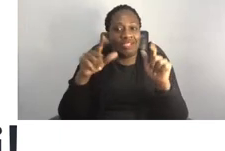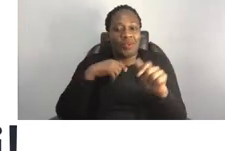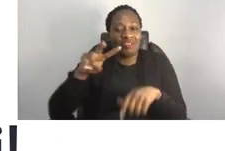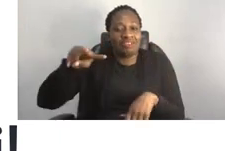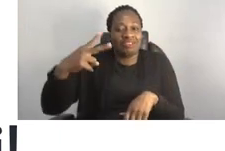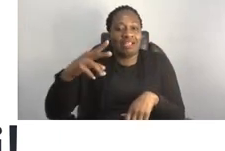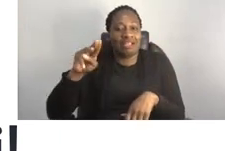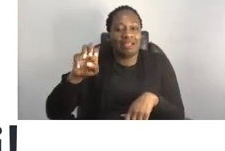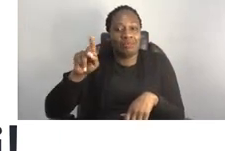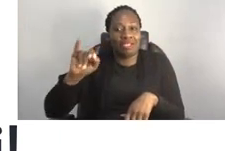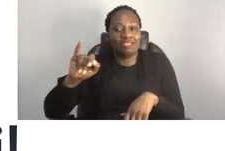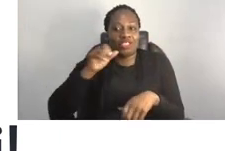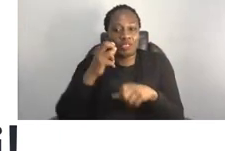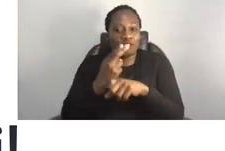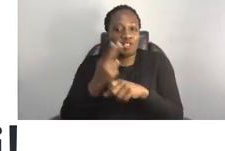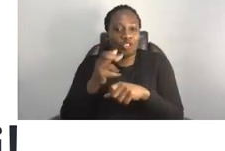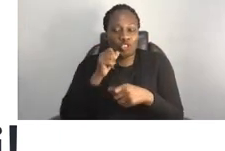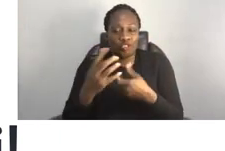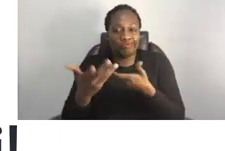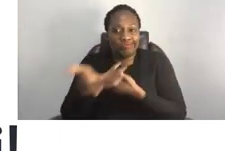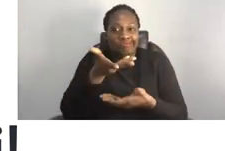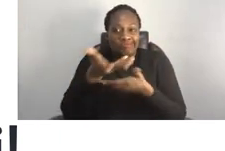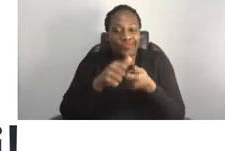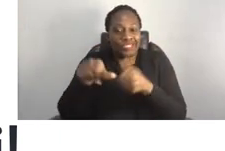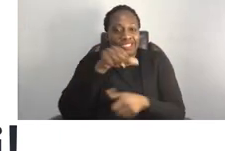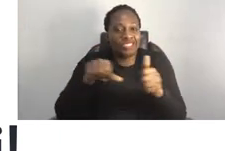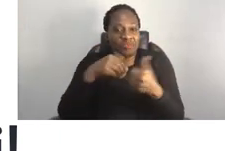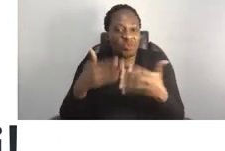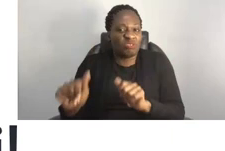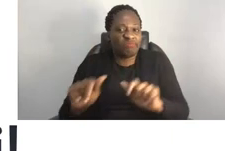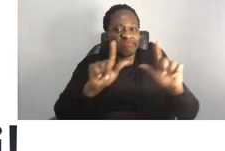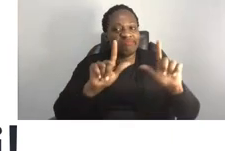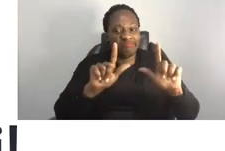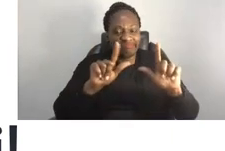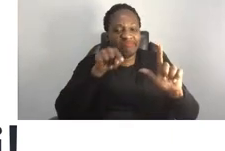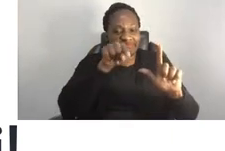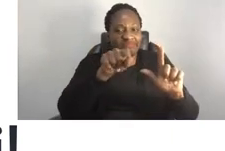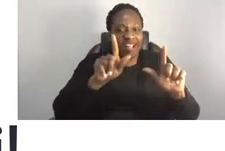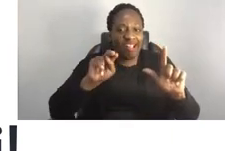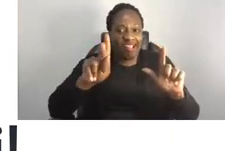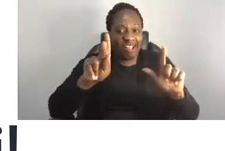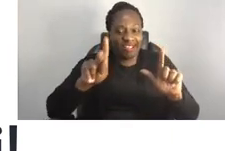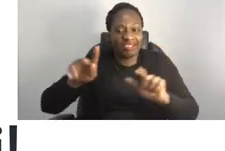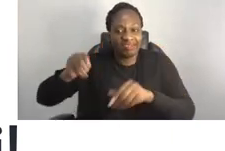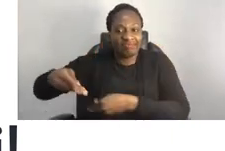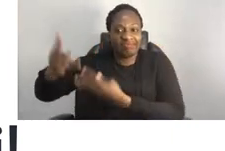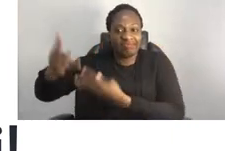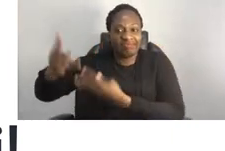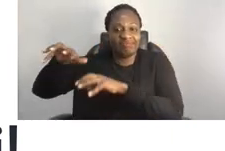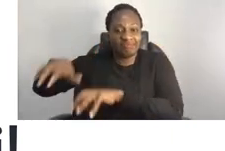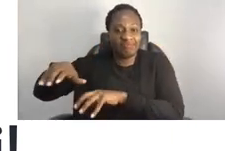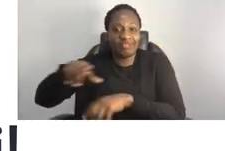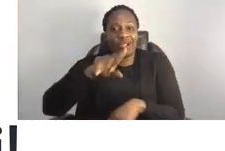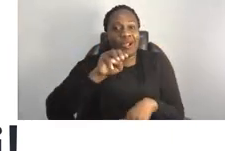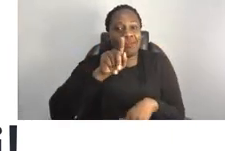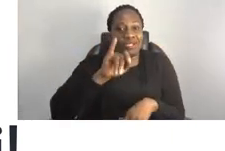mentee to be able to use it to engage with each other. So I'm going to go ahead and put the link in the chat. And then again, you can go to menti.com